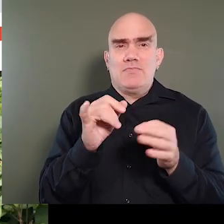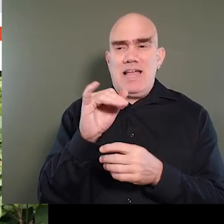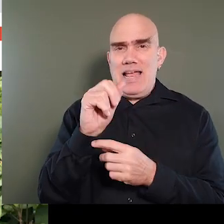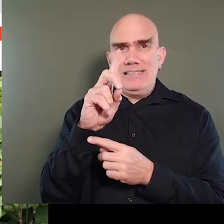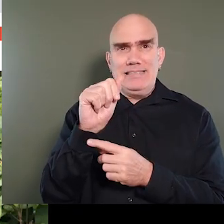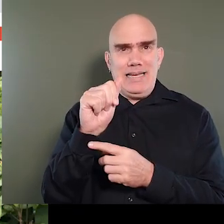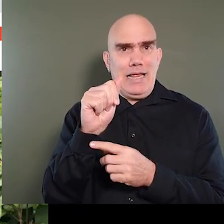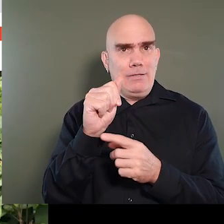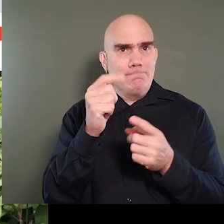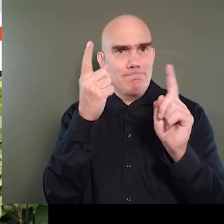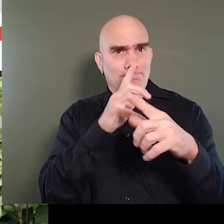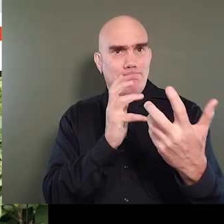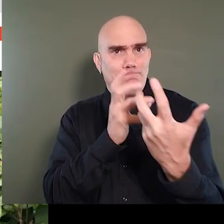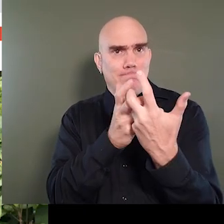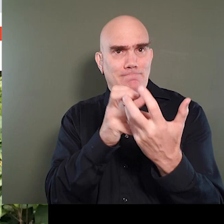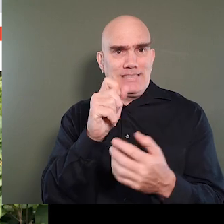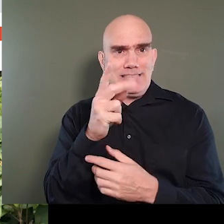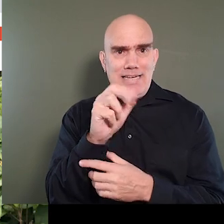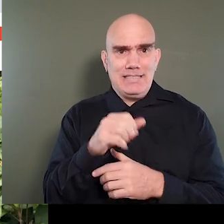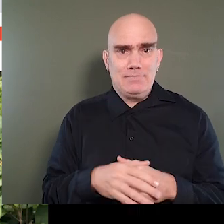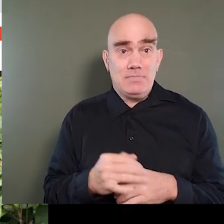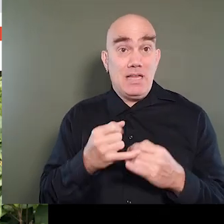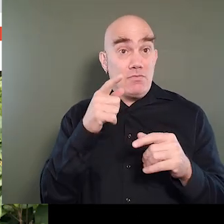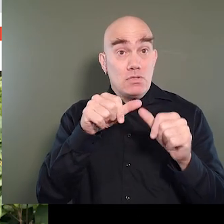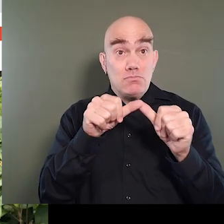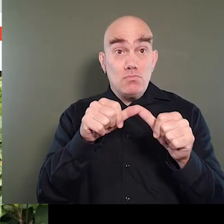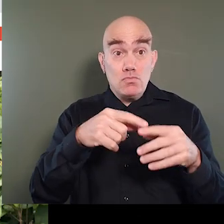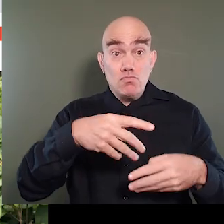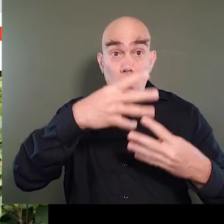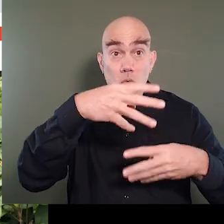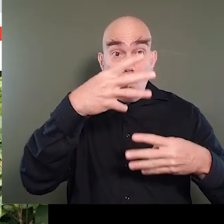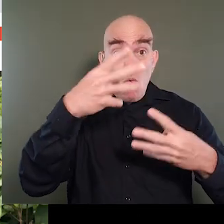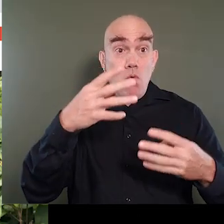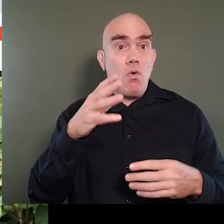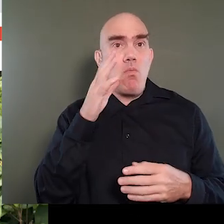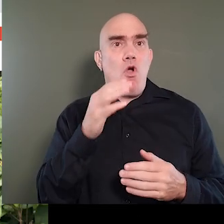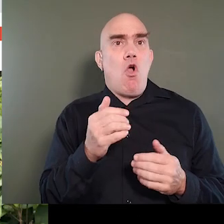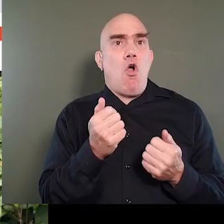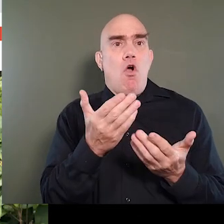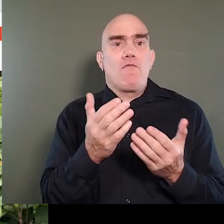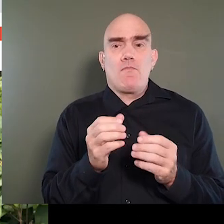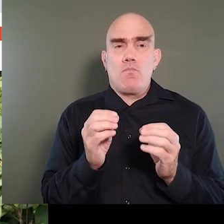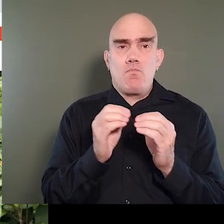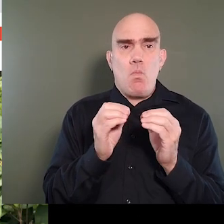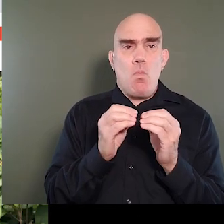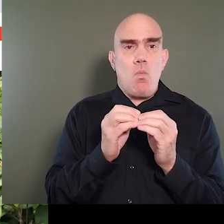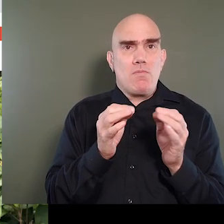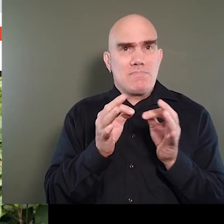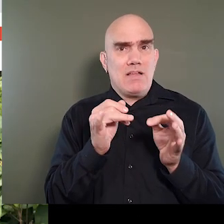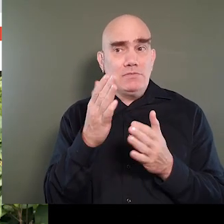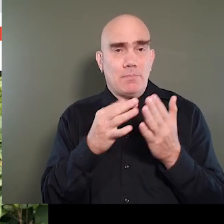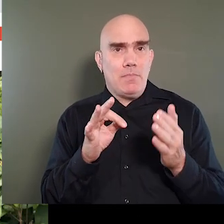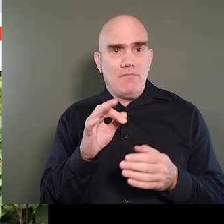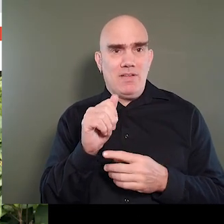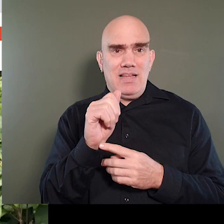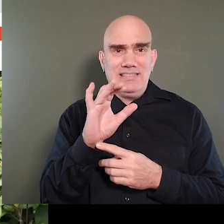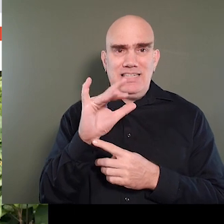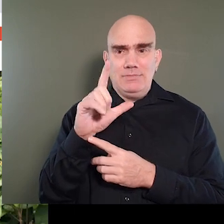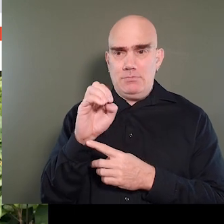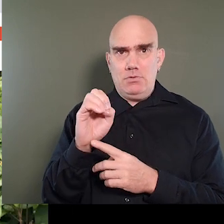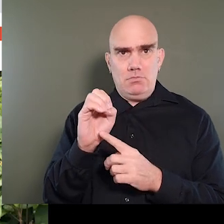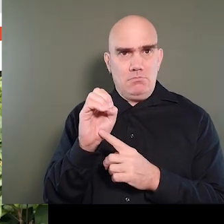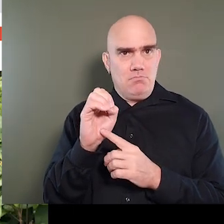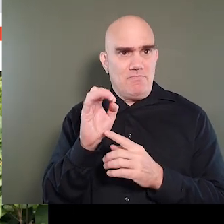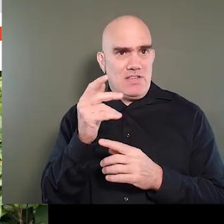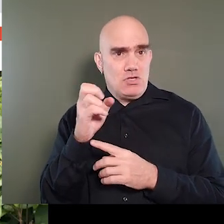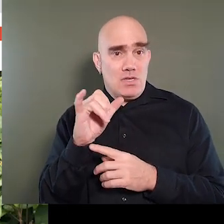ADA compliance status, but if you continue to scroll, it will offer further explanations of some of accessiBe's features, including